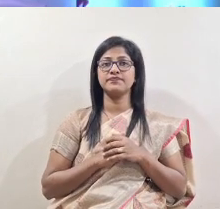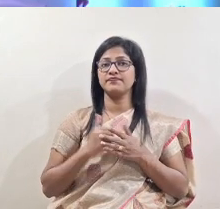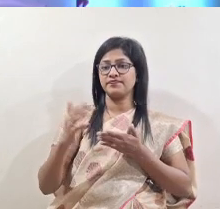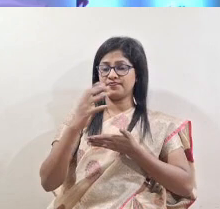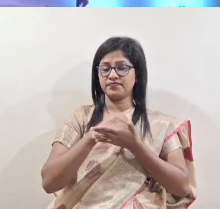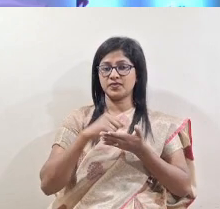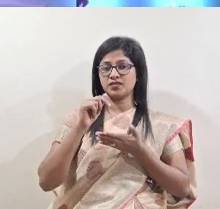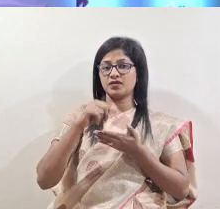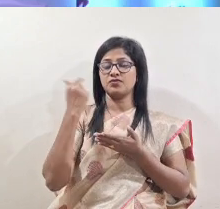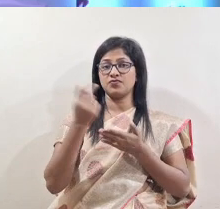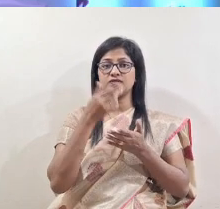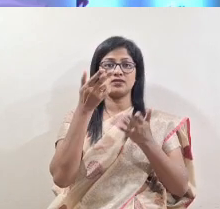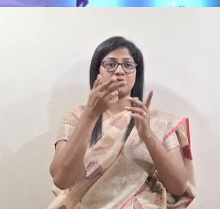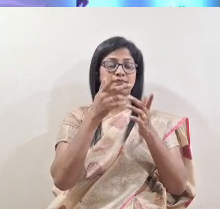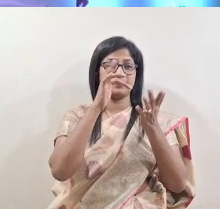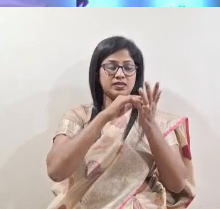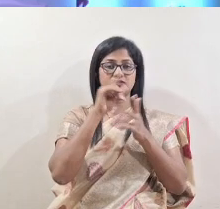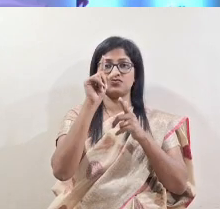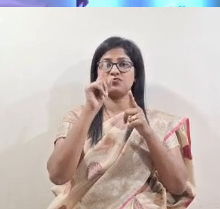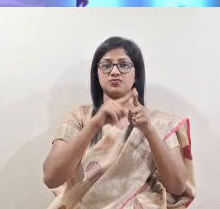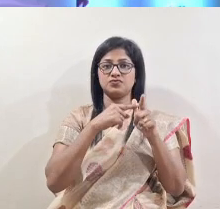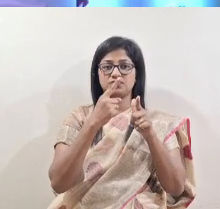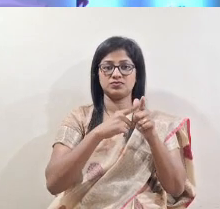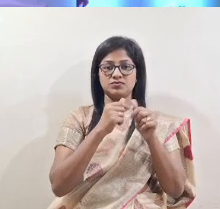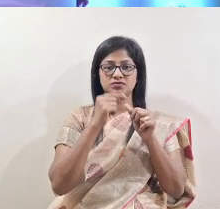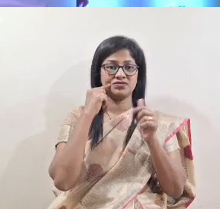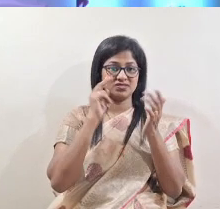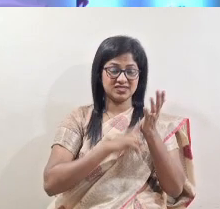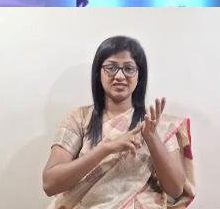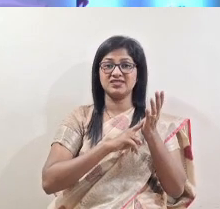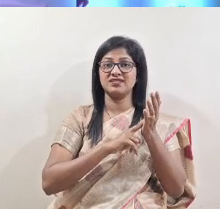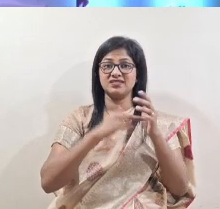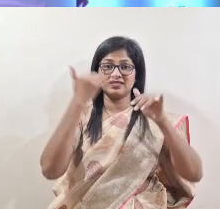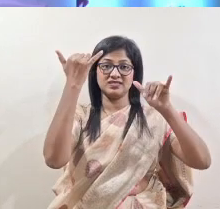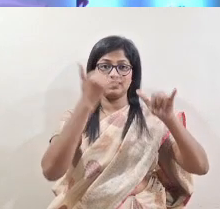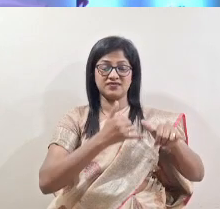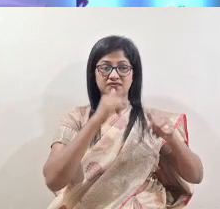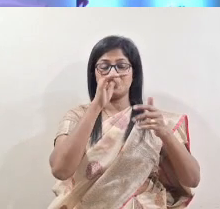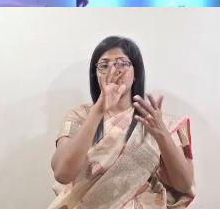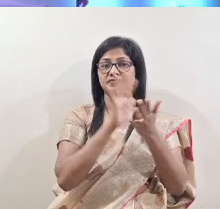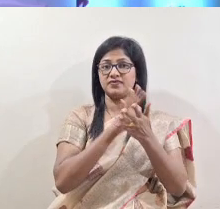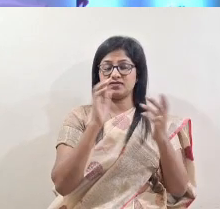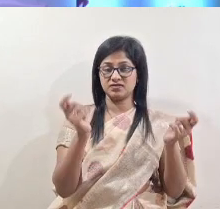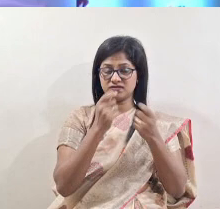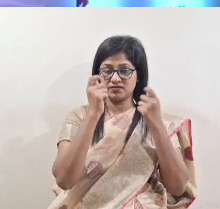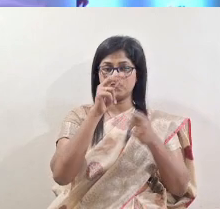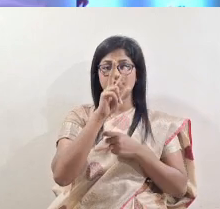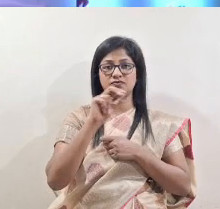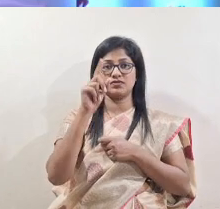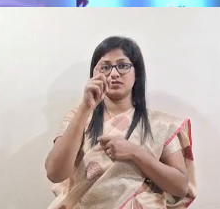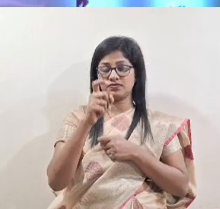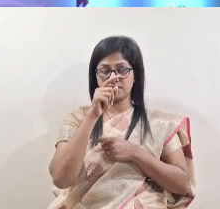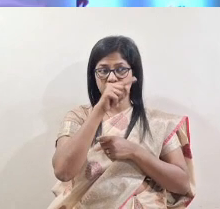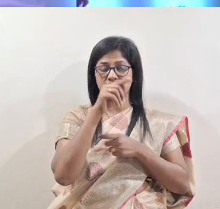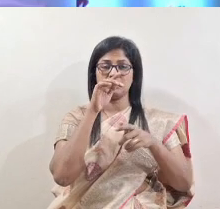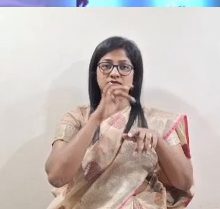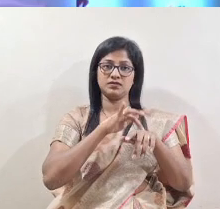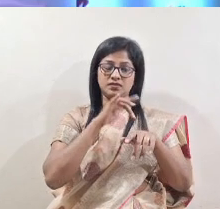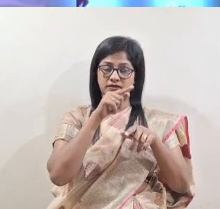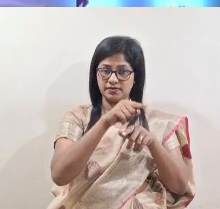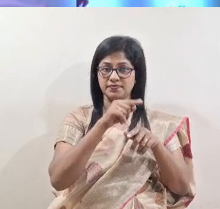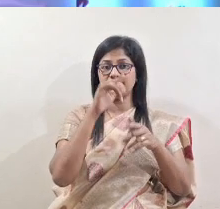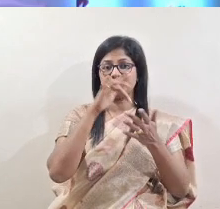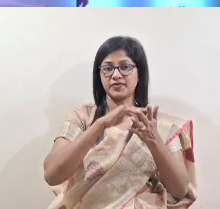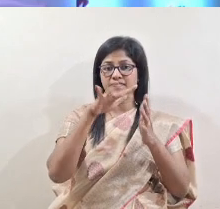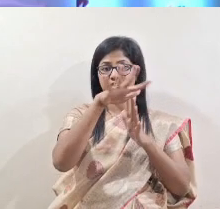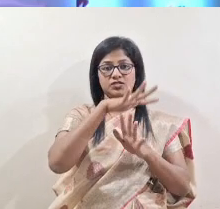collected from Ujjain city during the Mahashivratri festival in 2017. This is the location